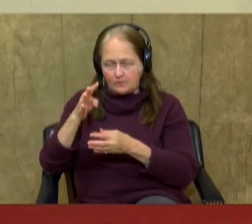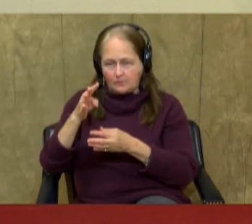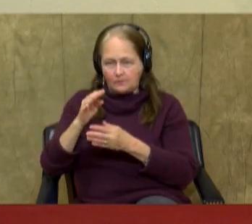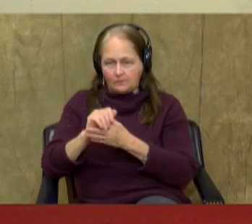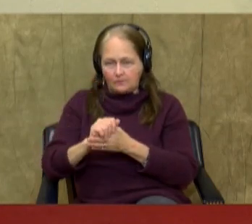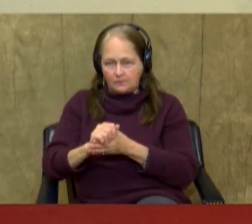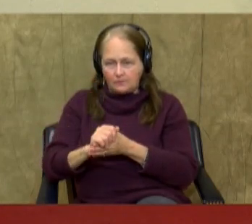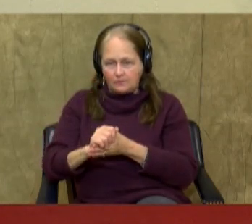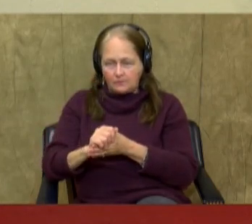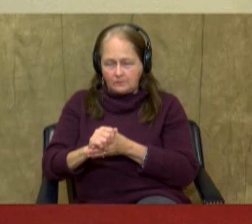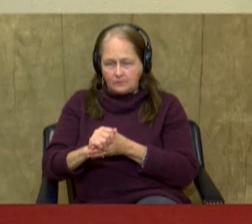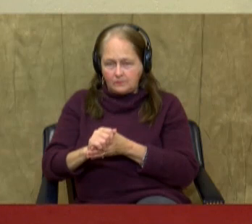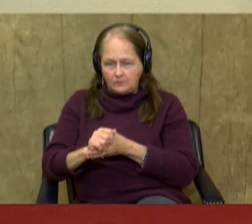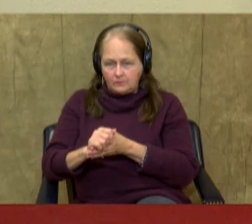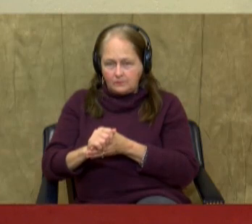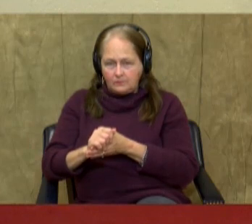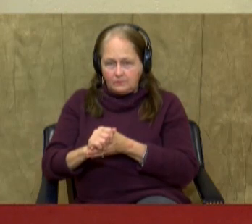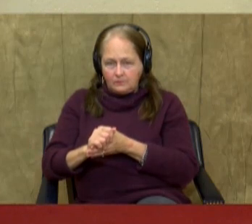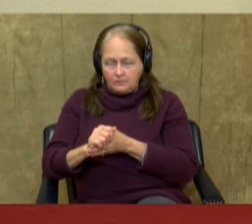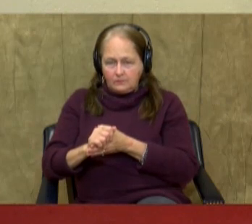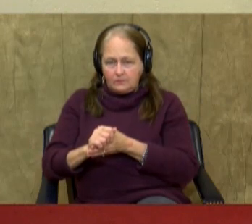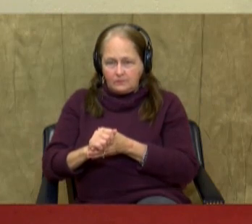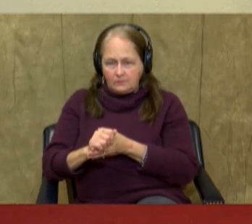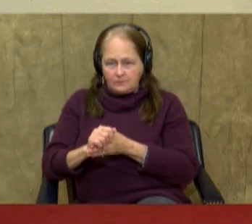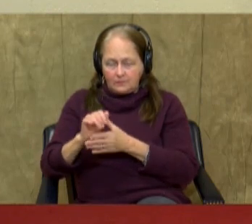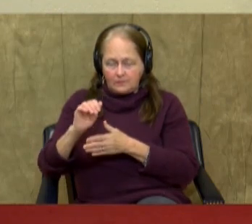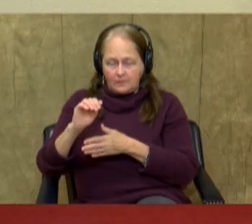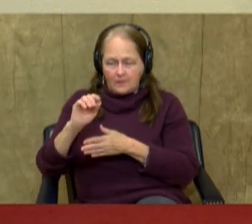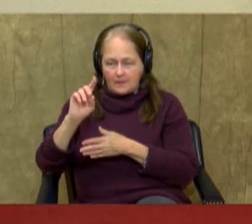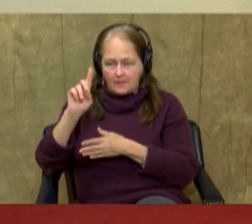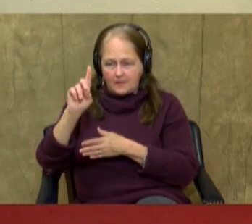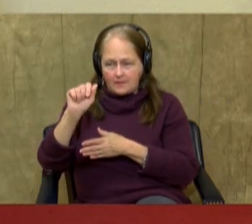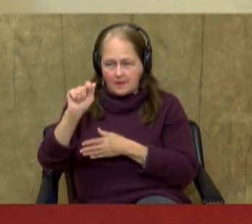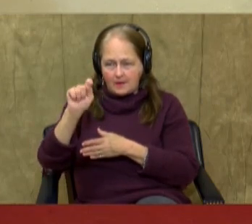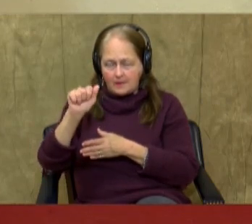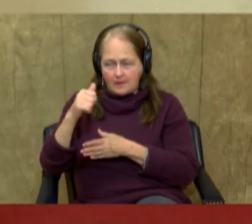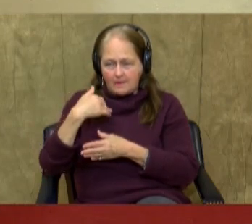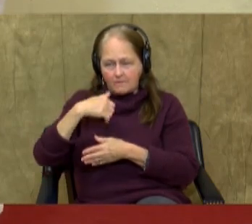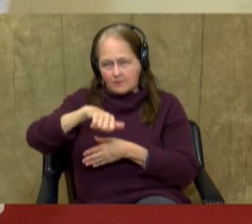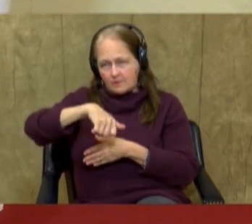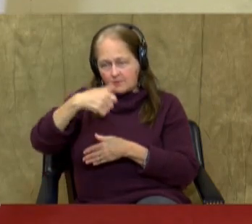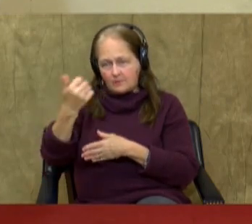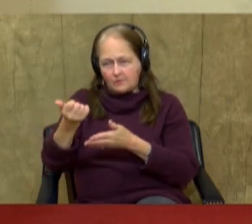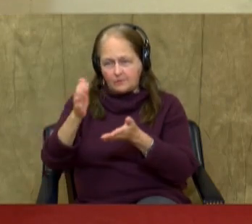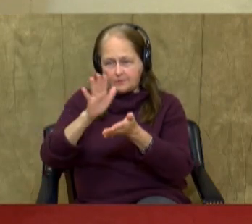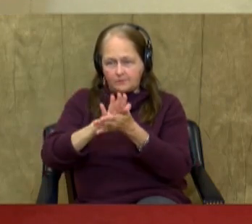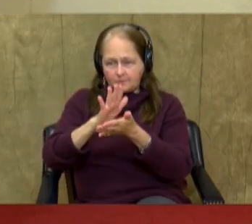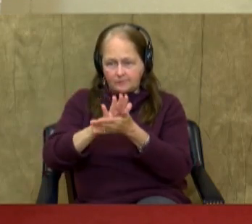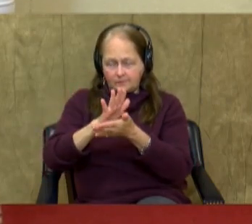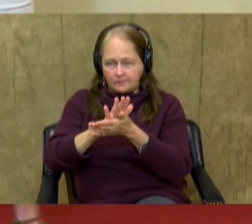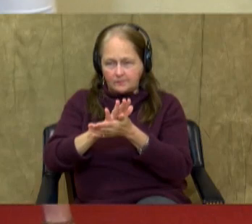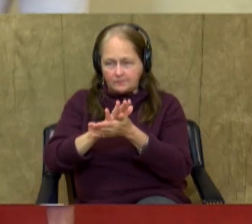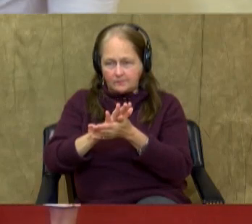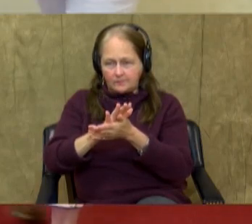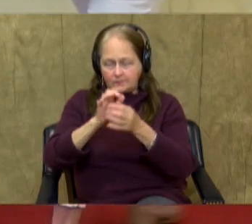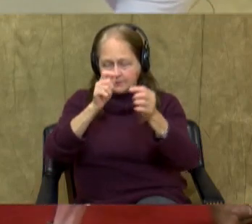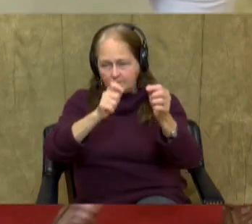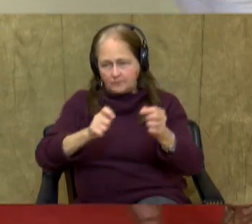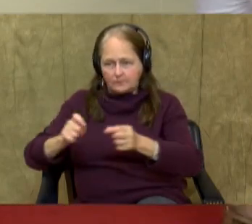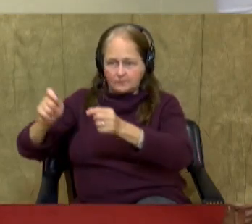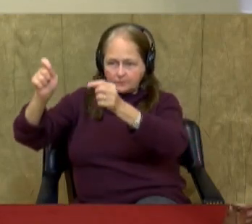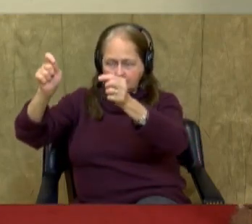Okay, go back. There's our data. I have another paper chart. I'm just going to switch